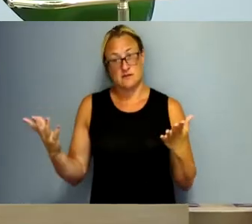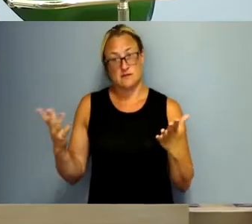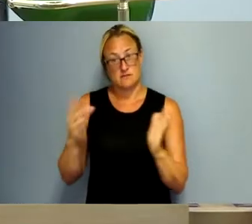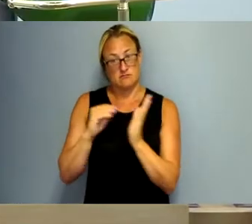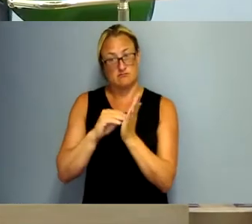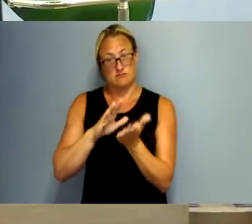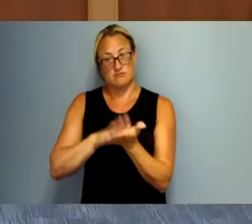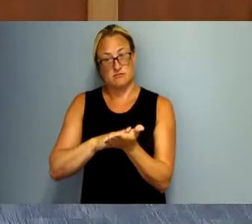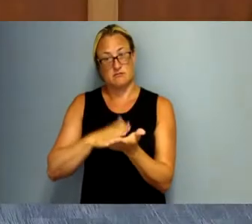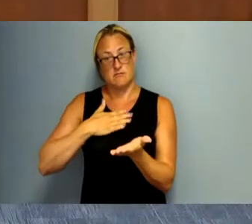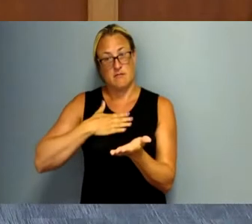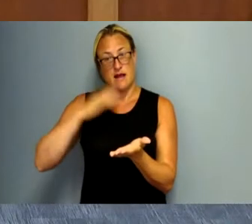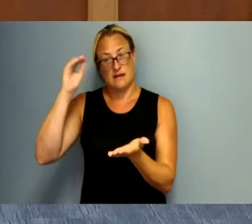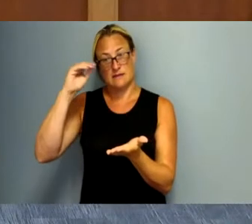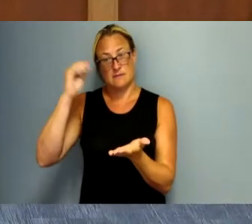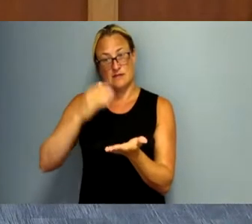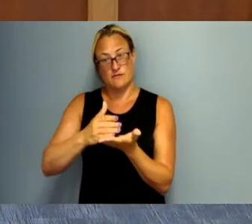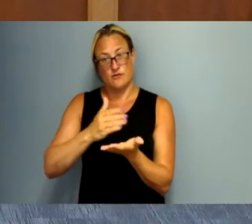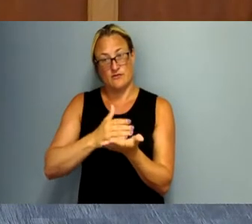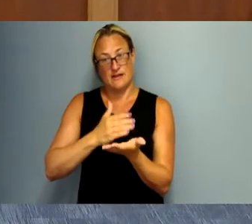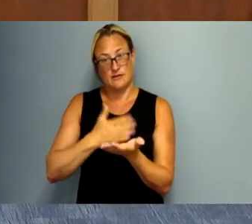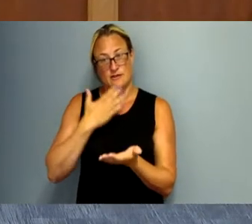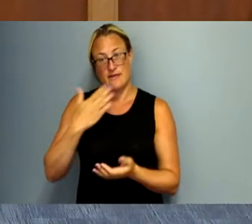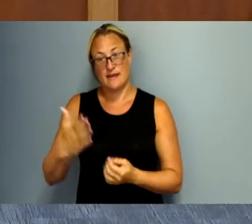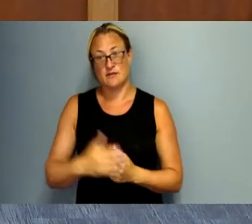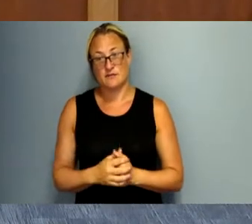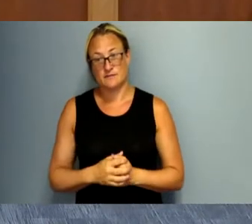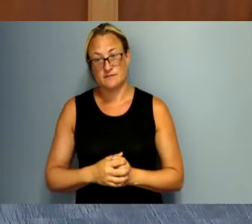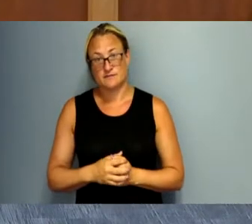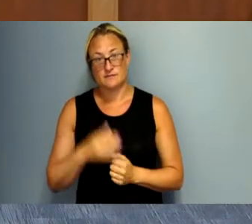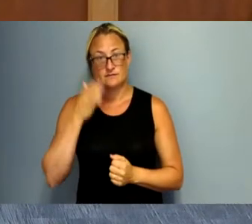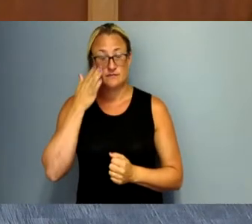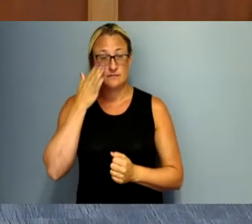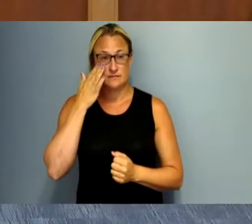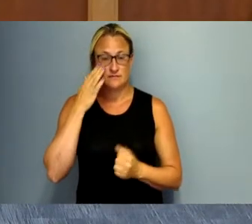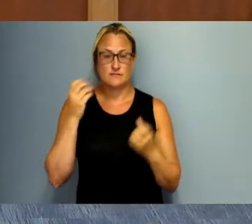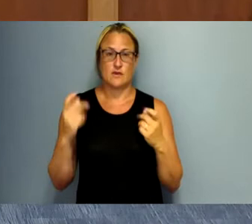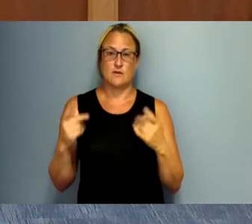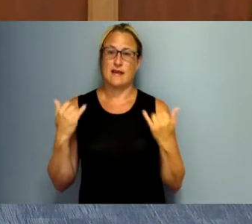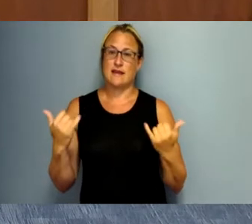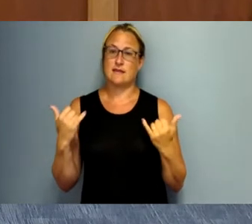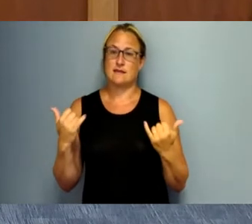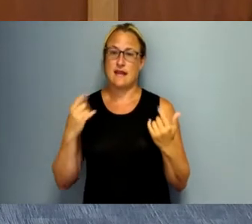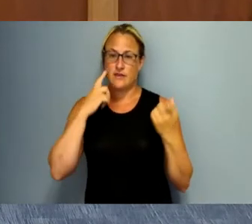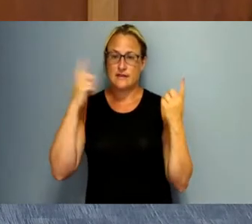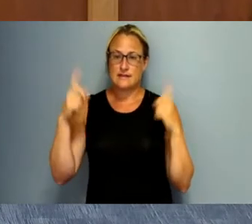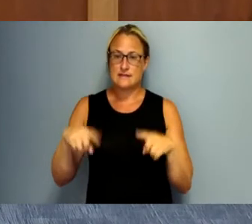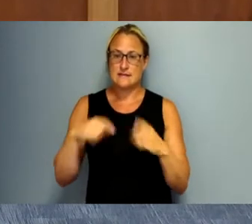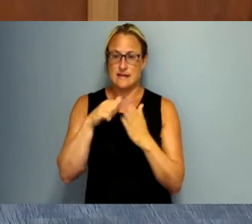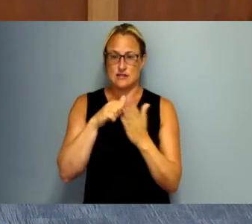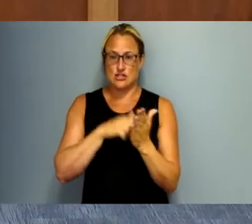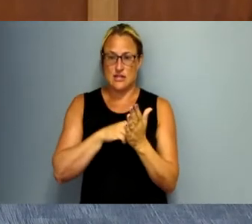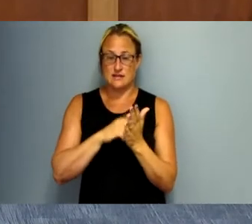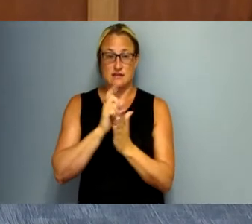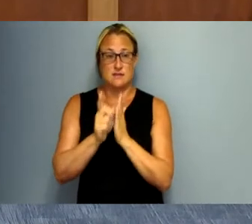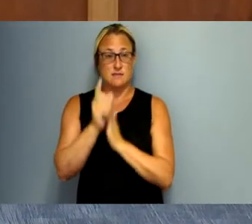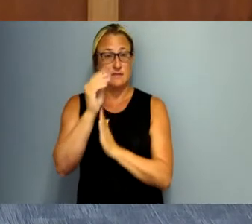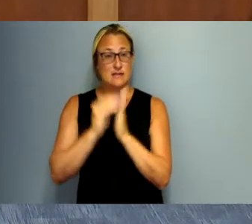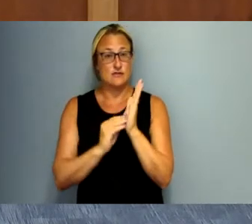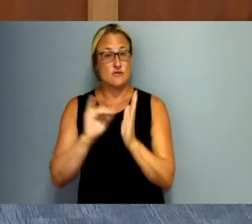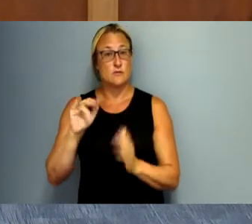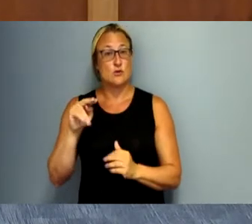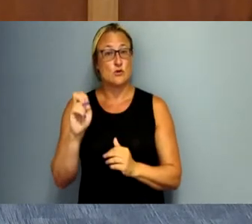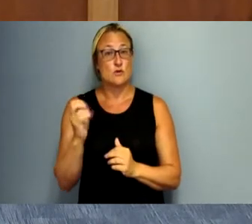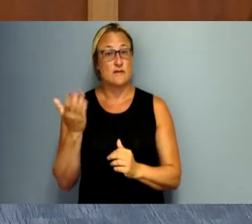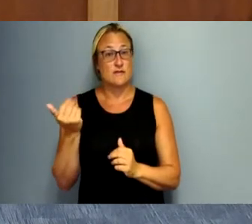Thank you. Thank you. Okay, gonna move on to our consent agenda. The minutes from June 15th meeting, are there any comments